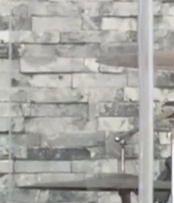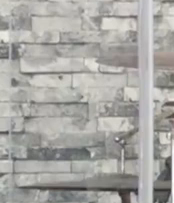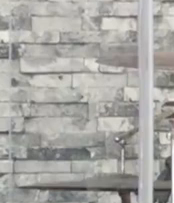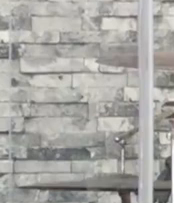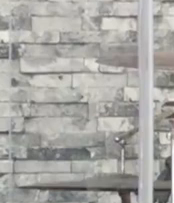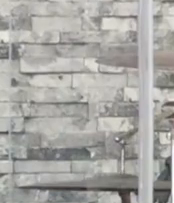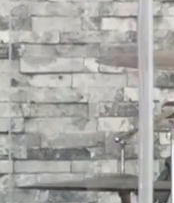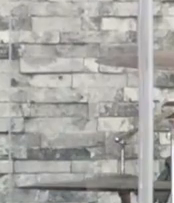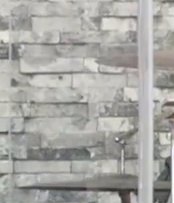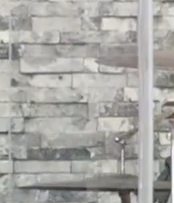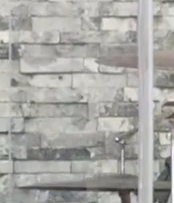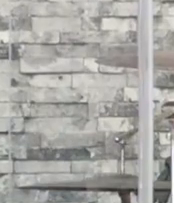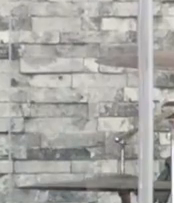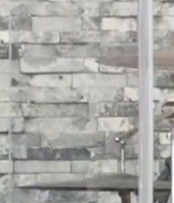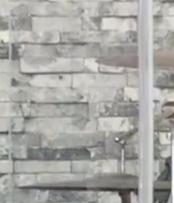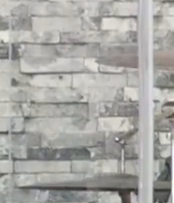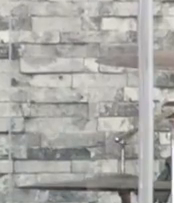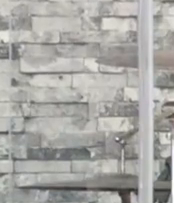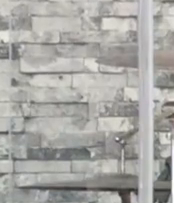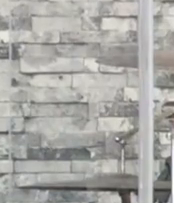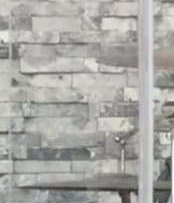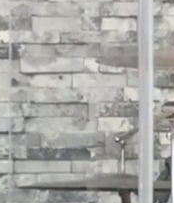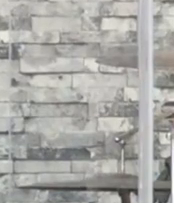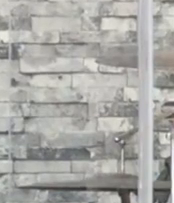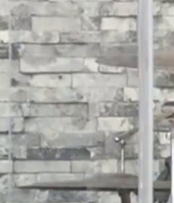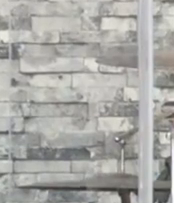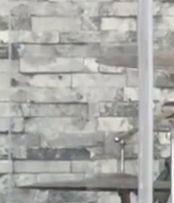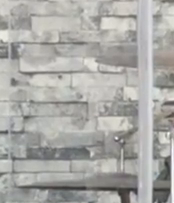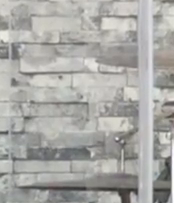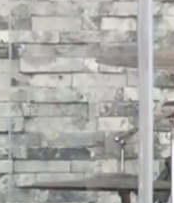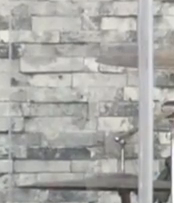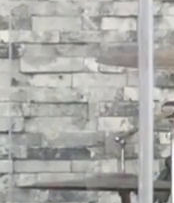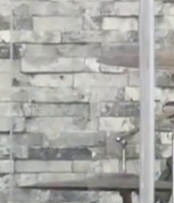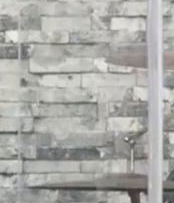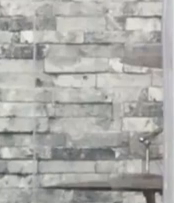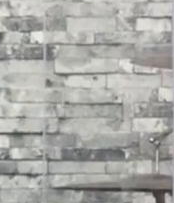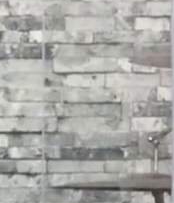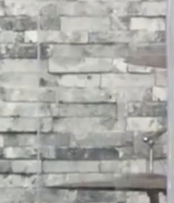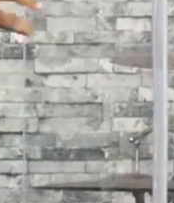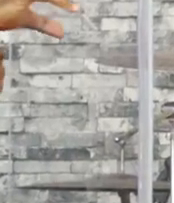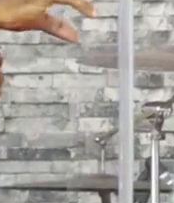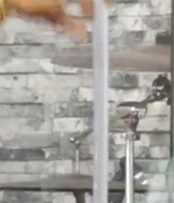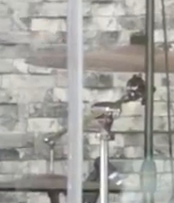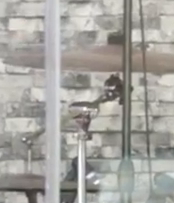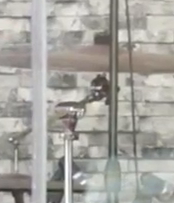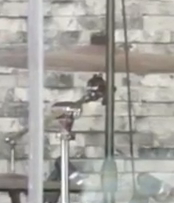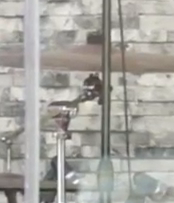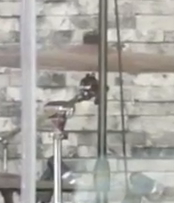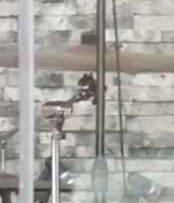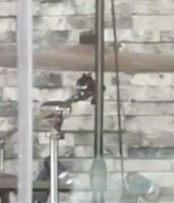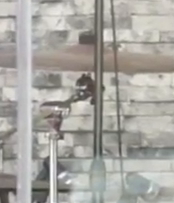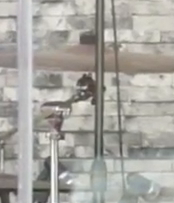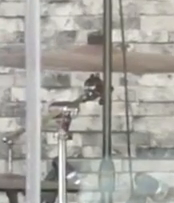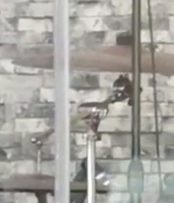58. And so that you can go and study the book of Romans, I just picked it and divided